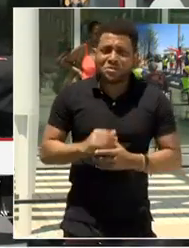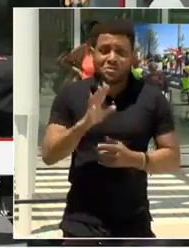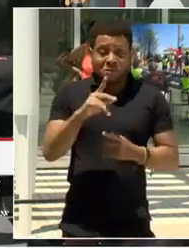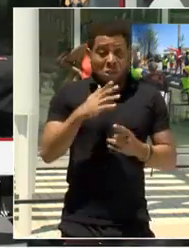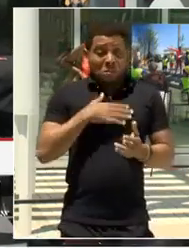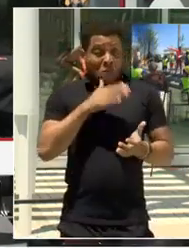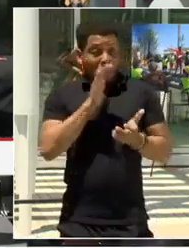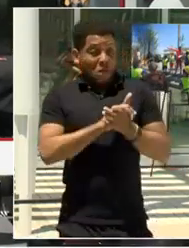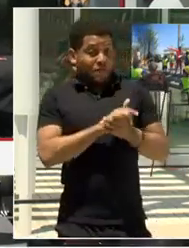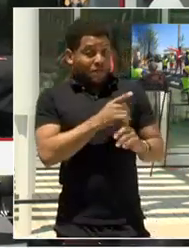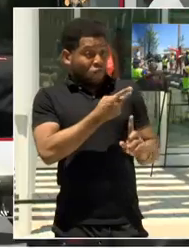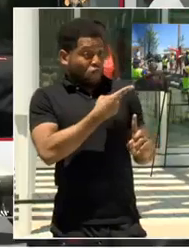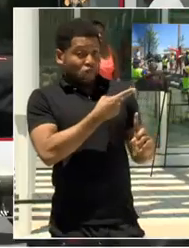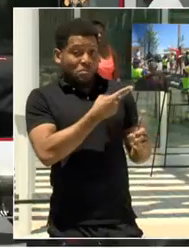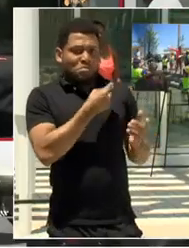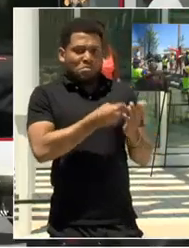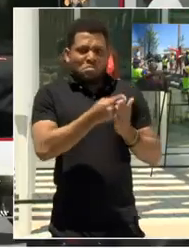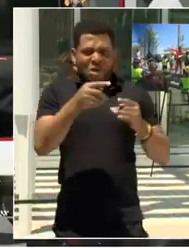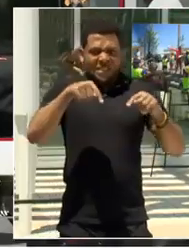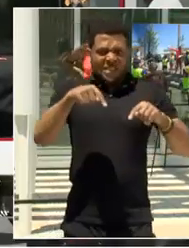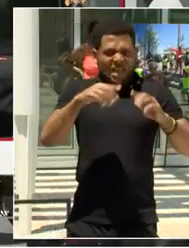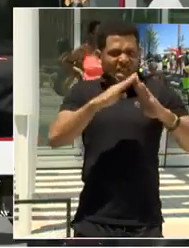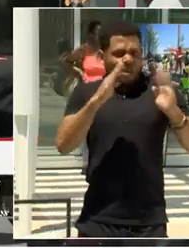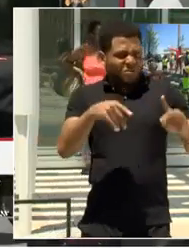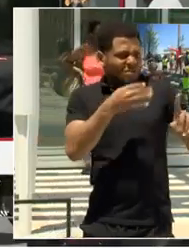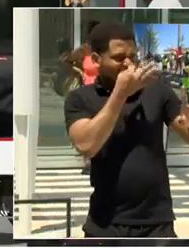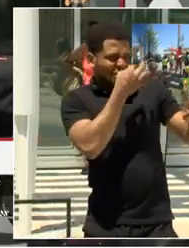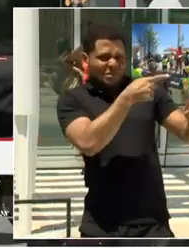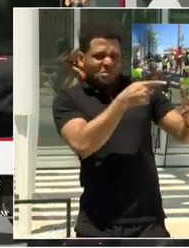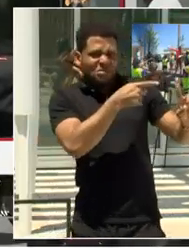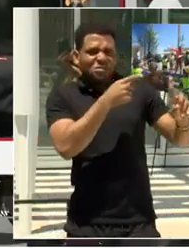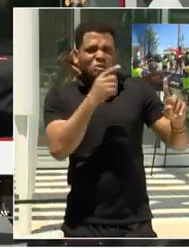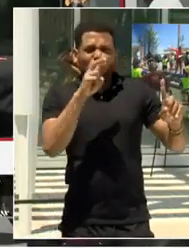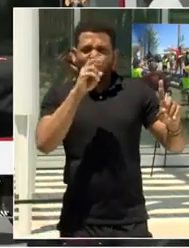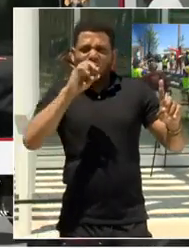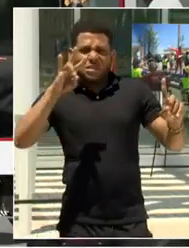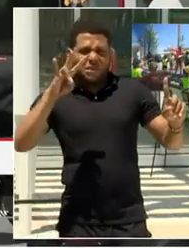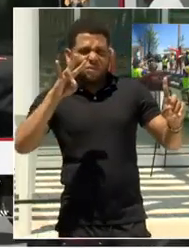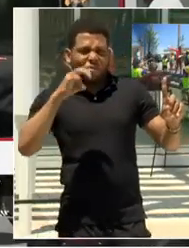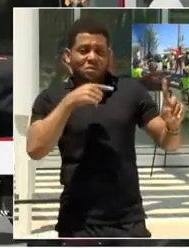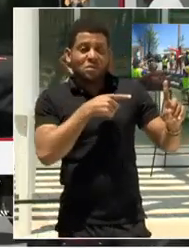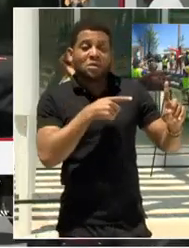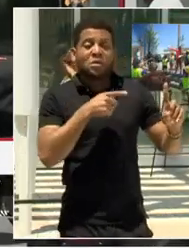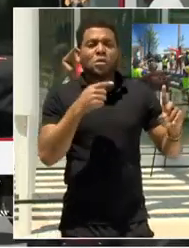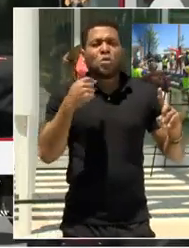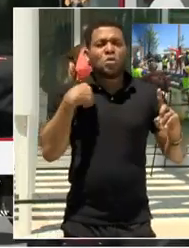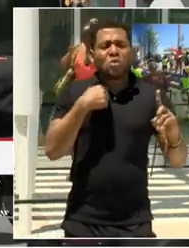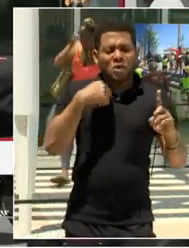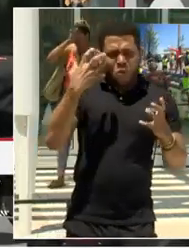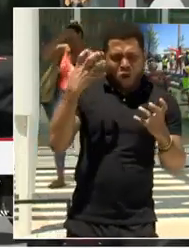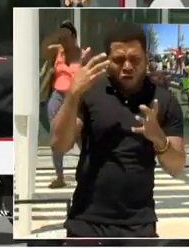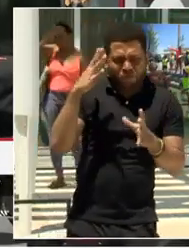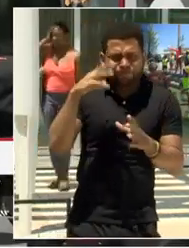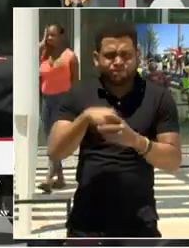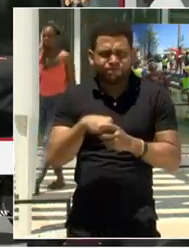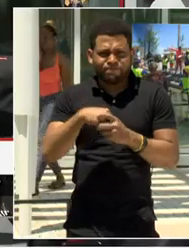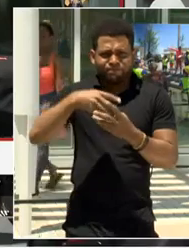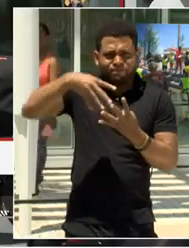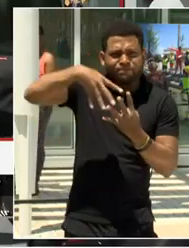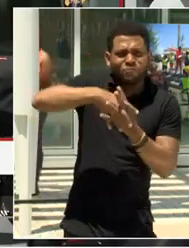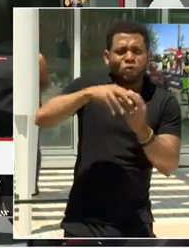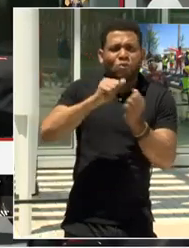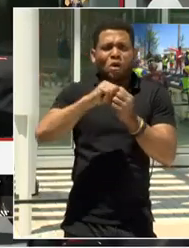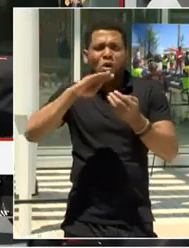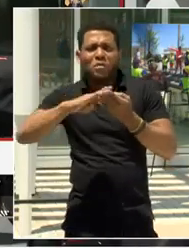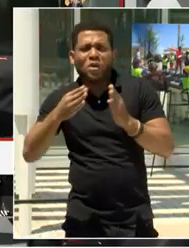in 2007, one of the first things I did was get back involved in the community over here in Stronghold. And one of the first people I engaged was